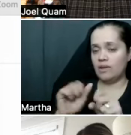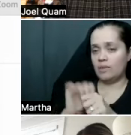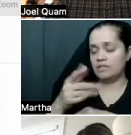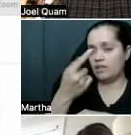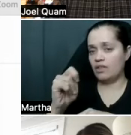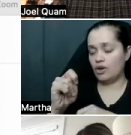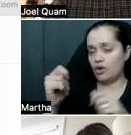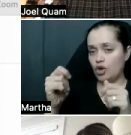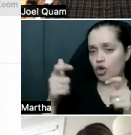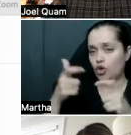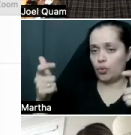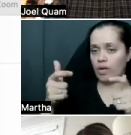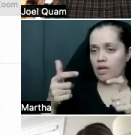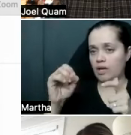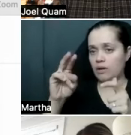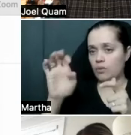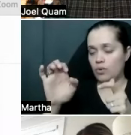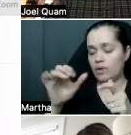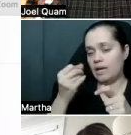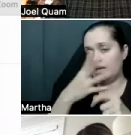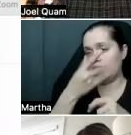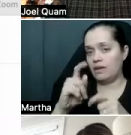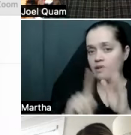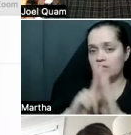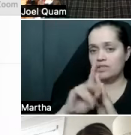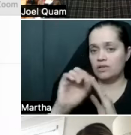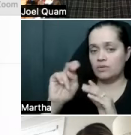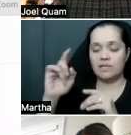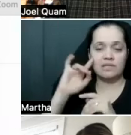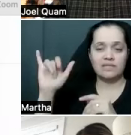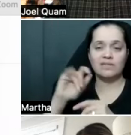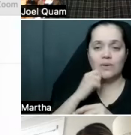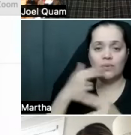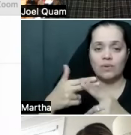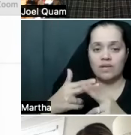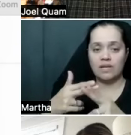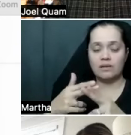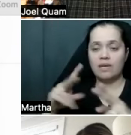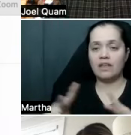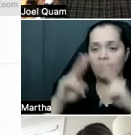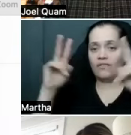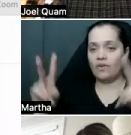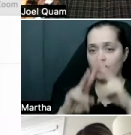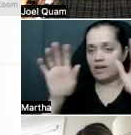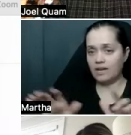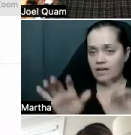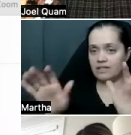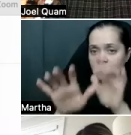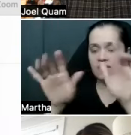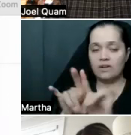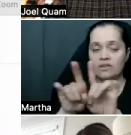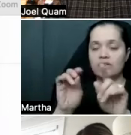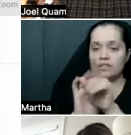the Tall One. Either way, it's pretty cool, I think. This just sounds like a cool name. And then the volcanic activity. There's